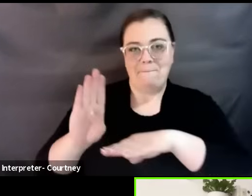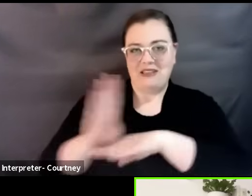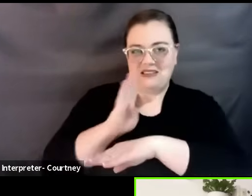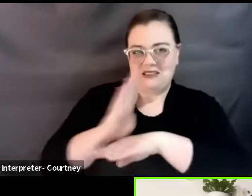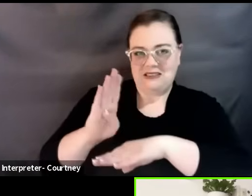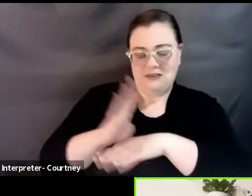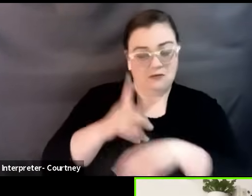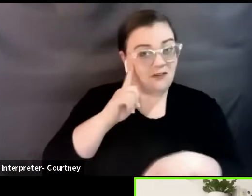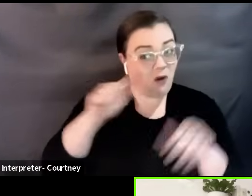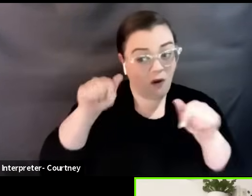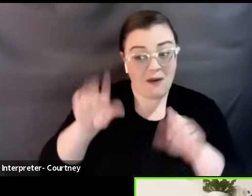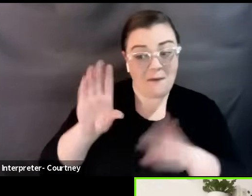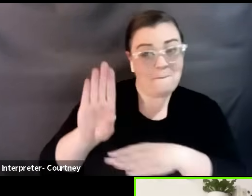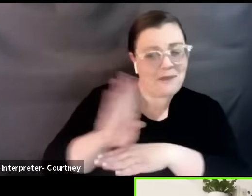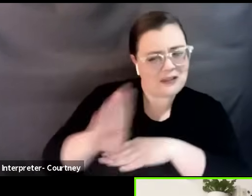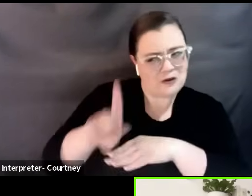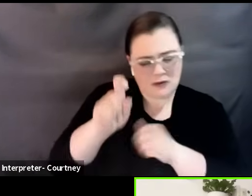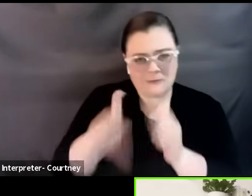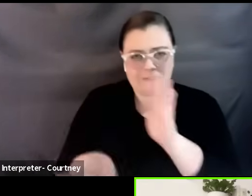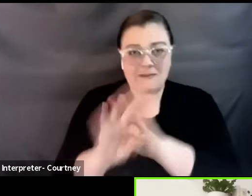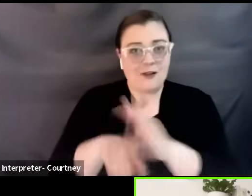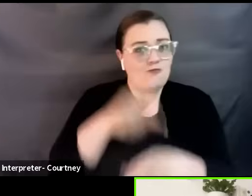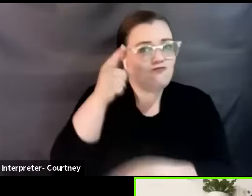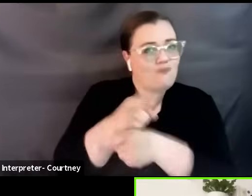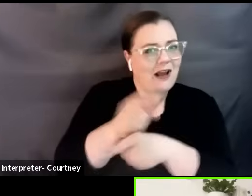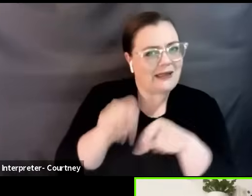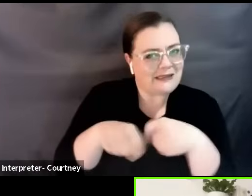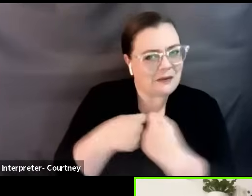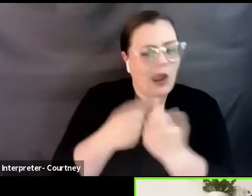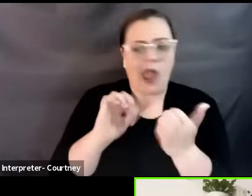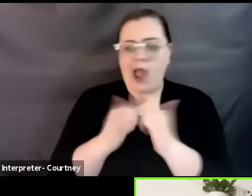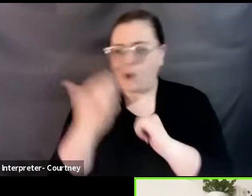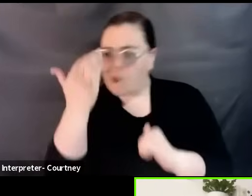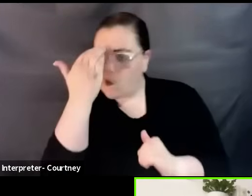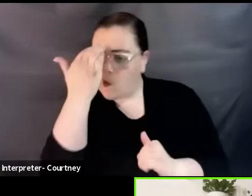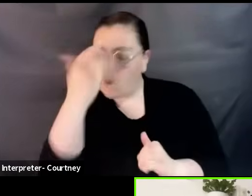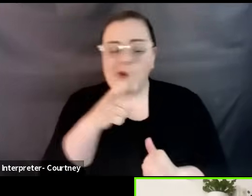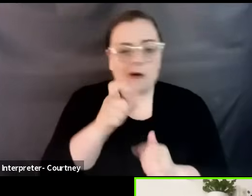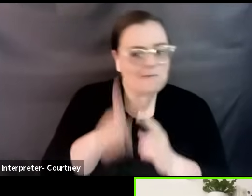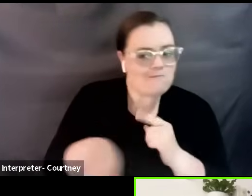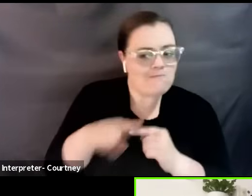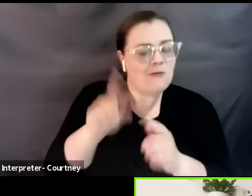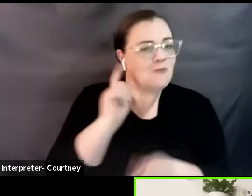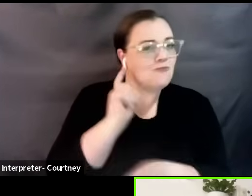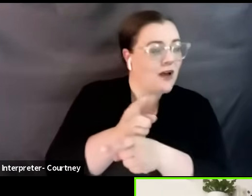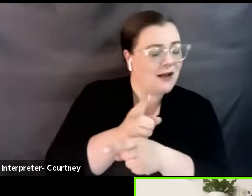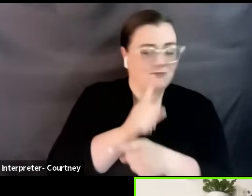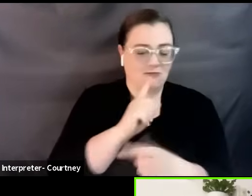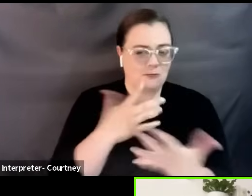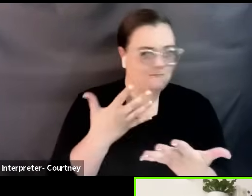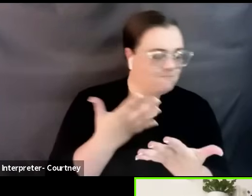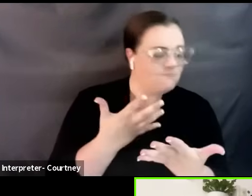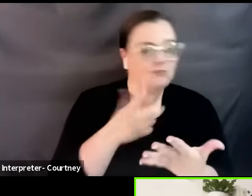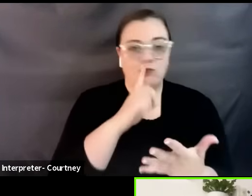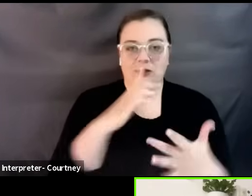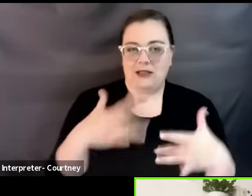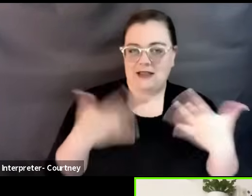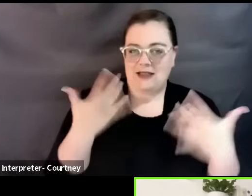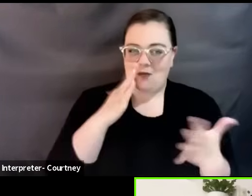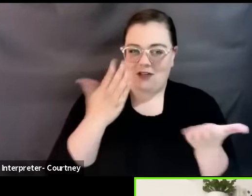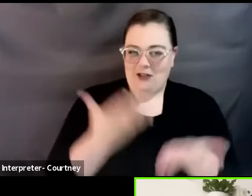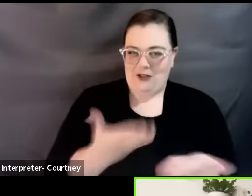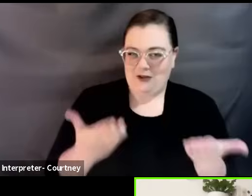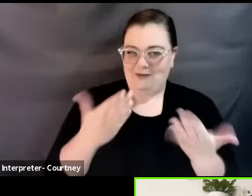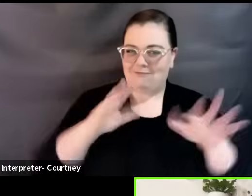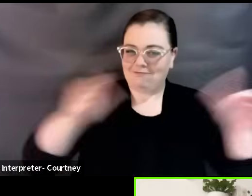team? How do you identify the right team? How do you know when it's the right time? So it's a thrill to be here and to introduce our very